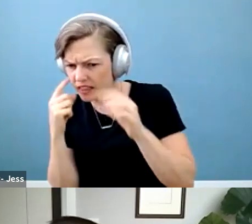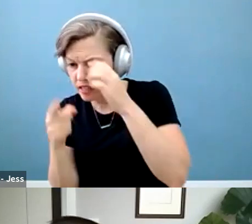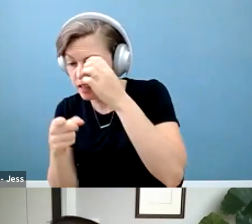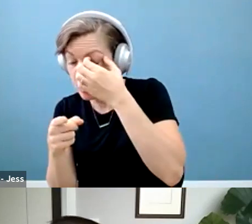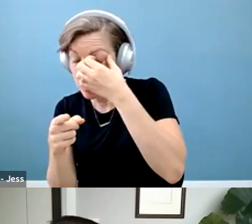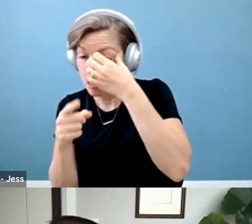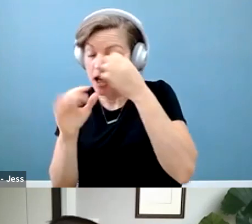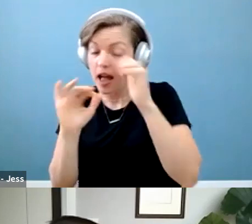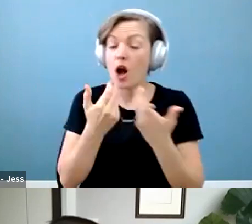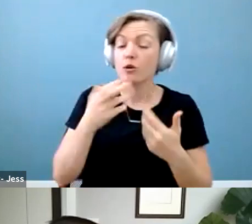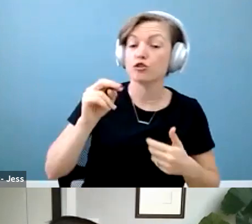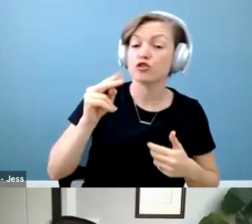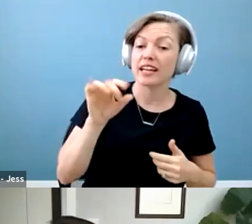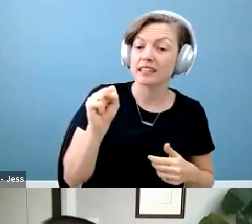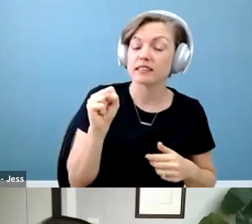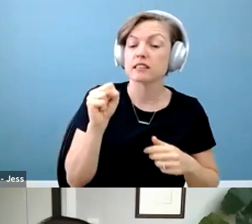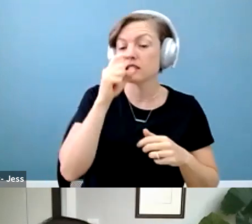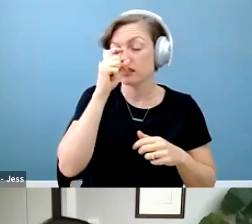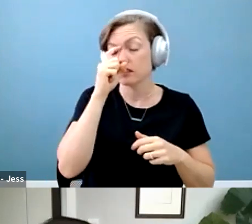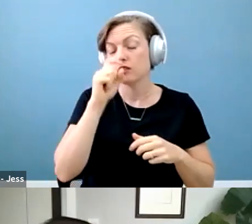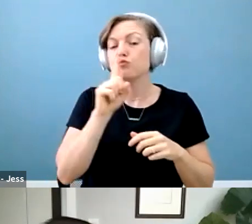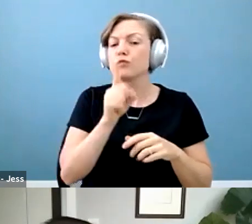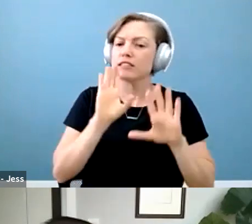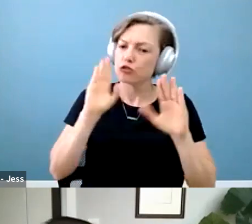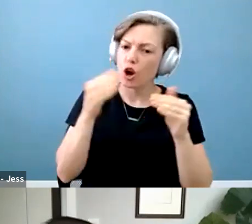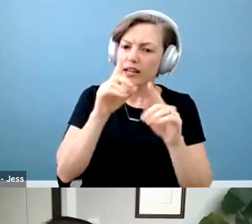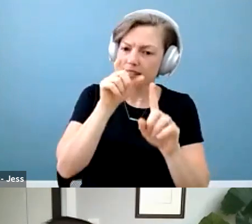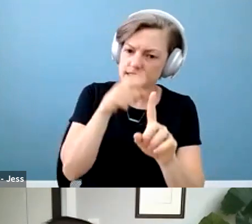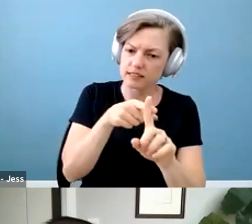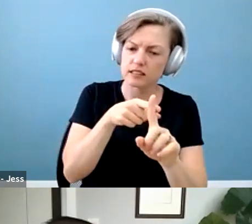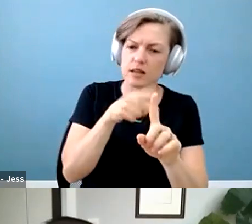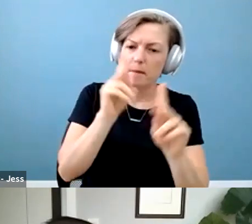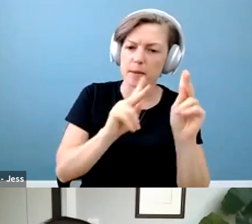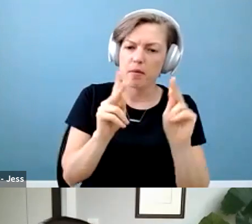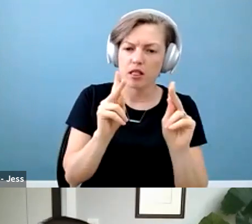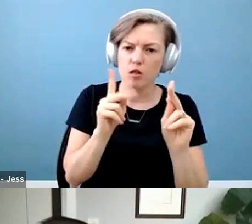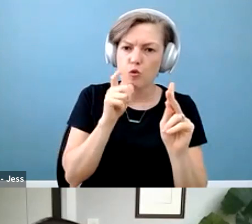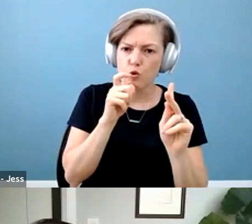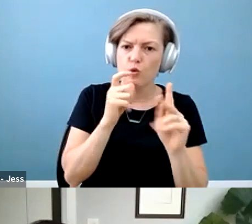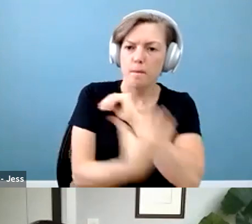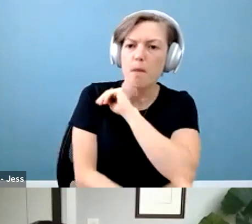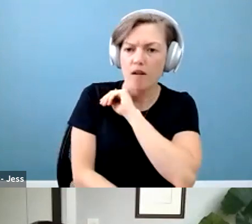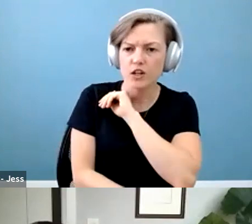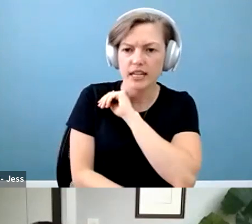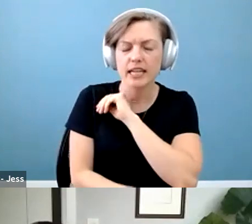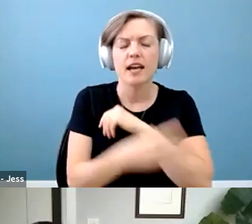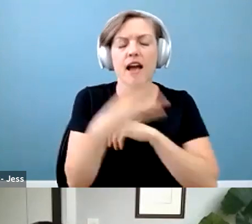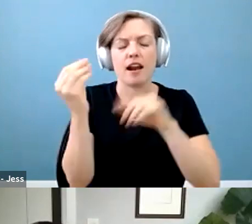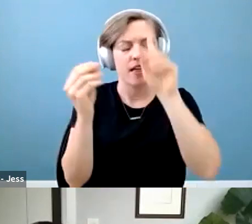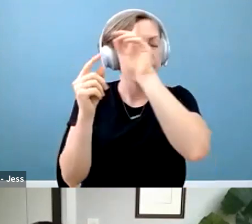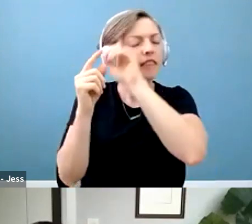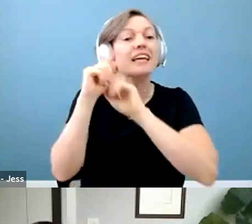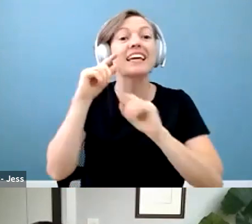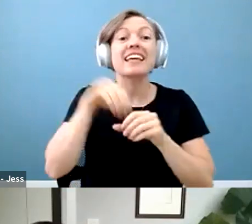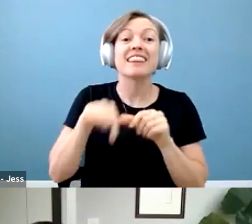how eugenics really targets people who in poverty. And I think that in this